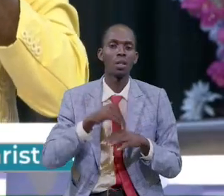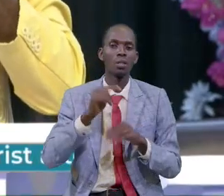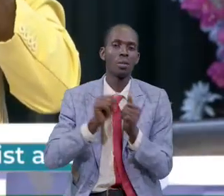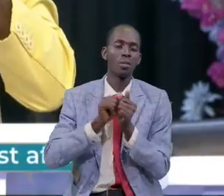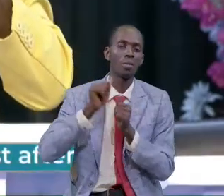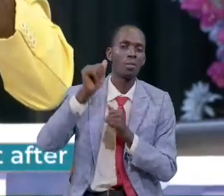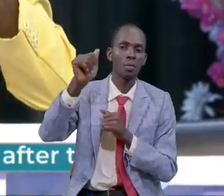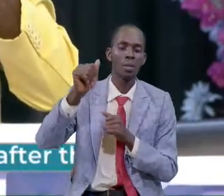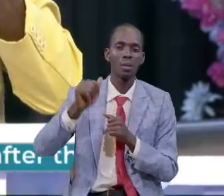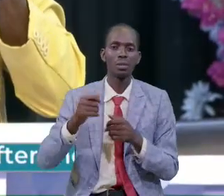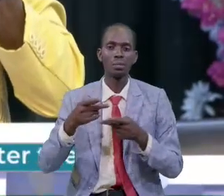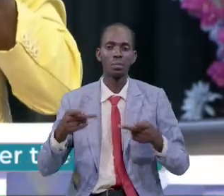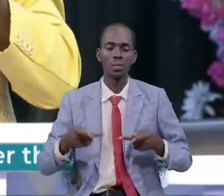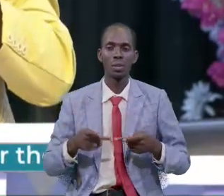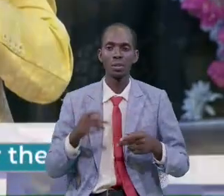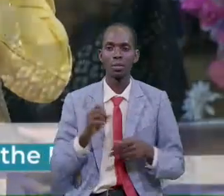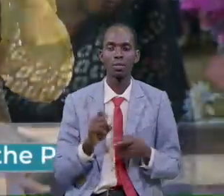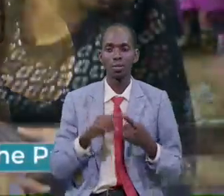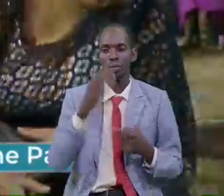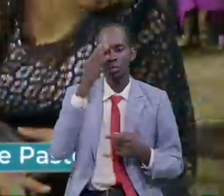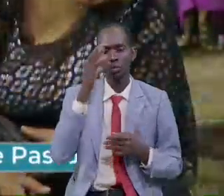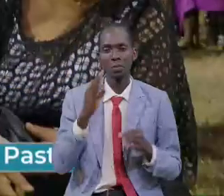no. Samoya amomiehunu.